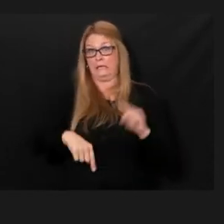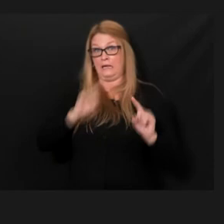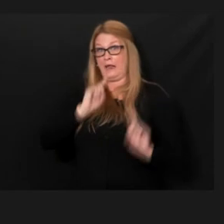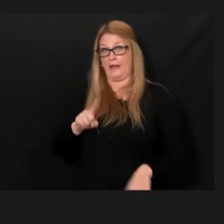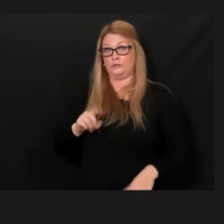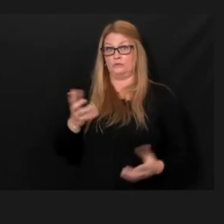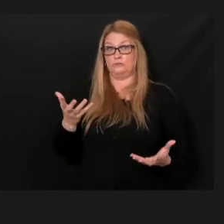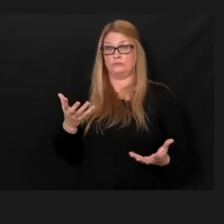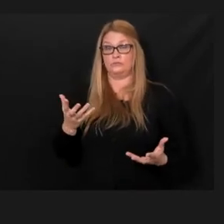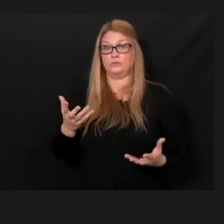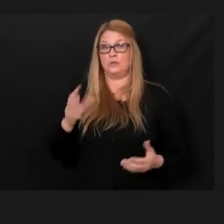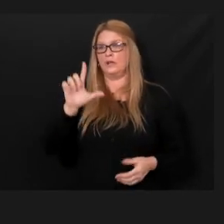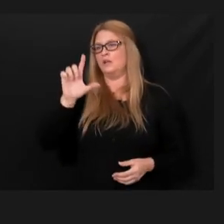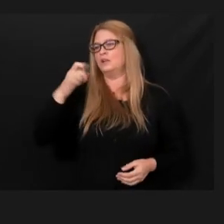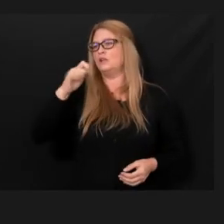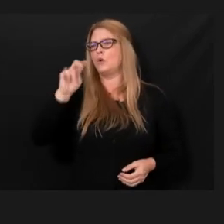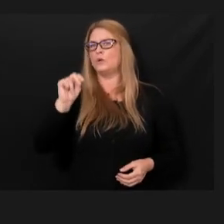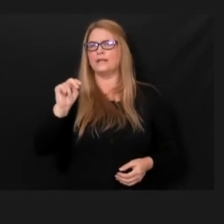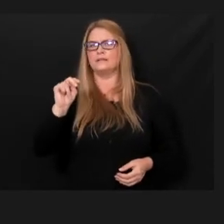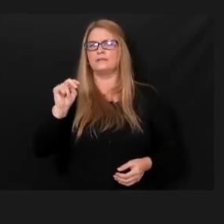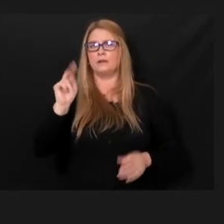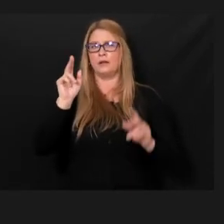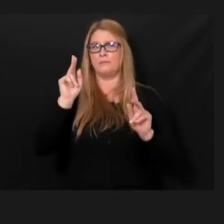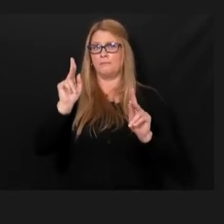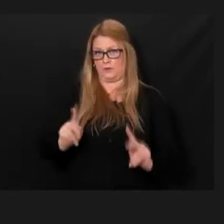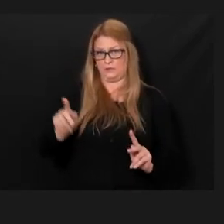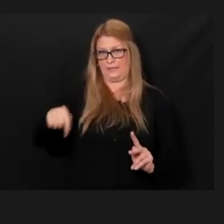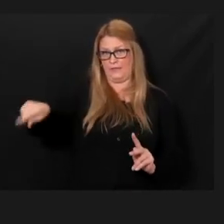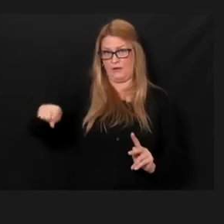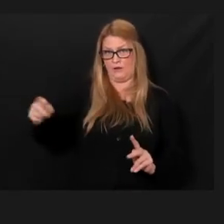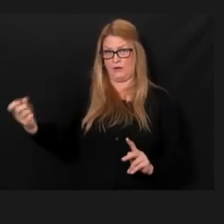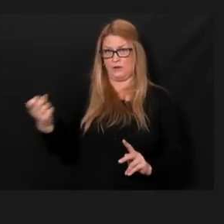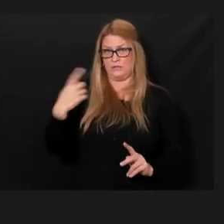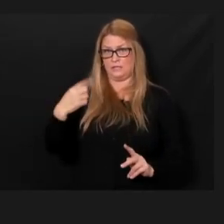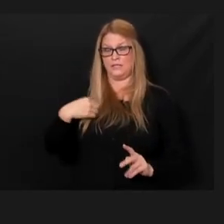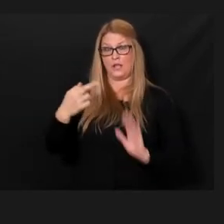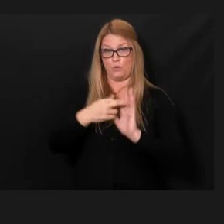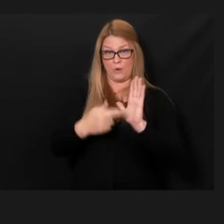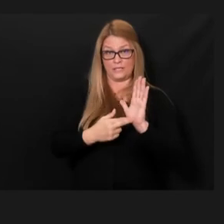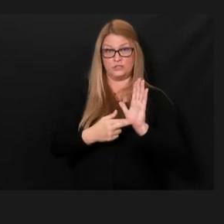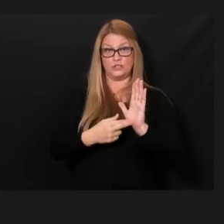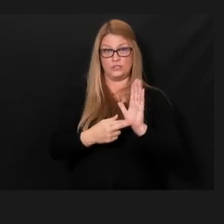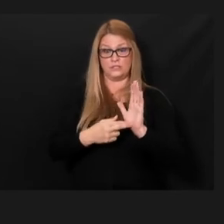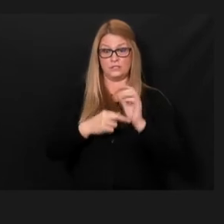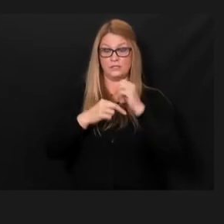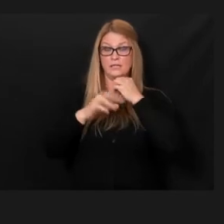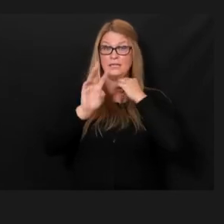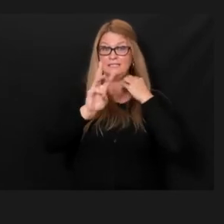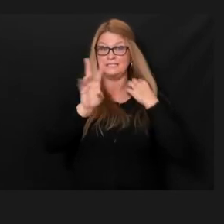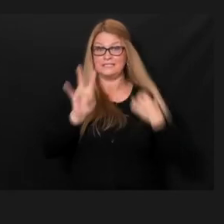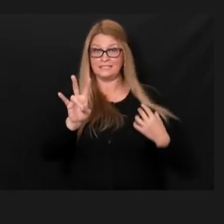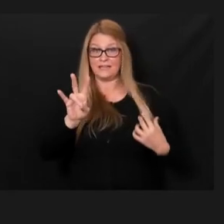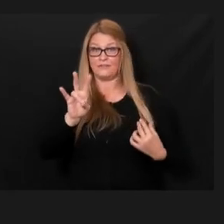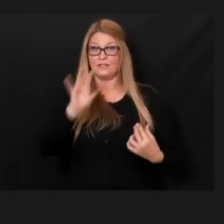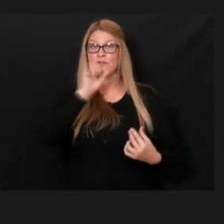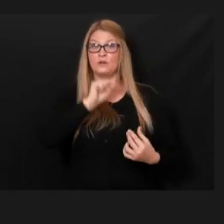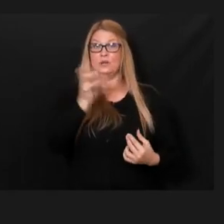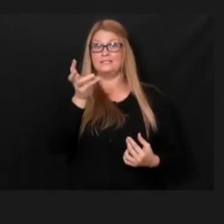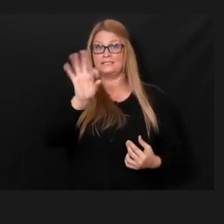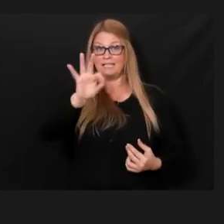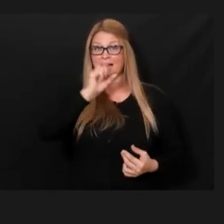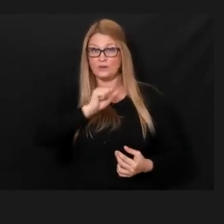A person from Logan County contacted me and said they've registered on the state system a 67-year-old, a 69-year-old,